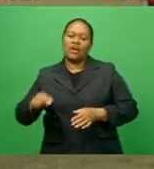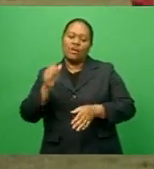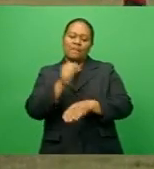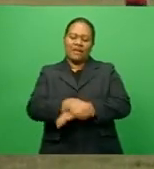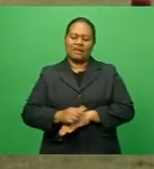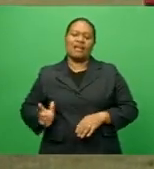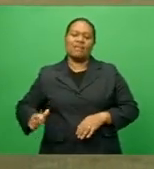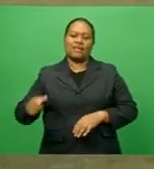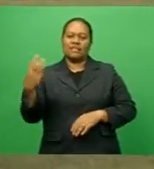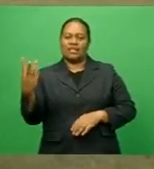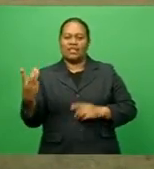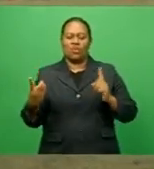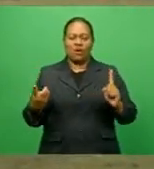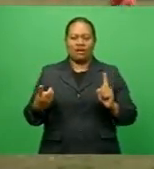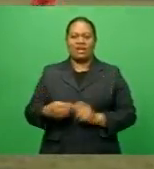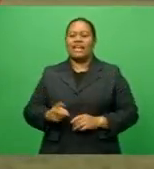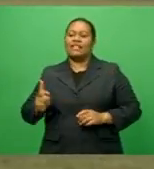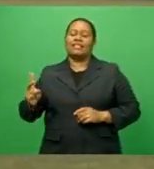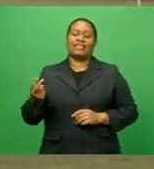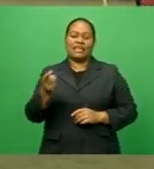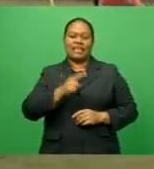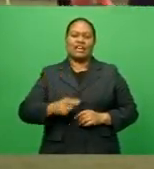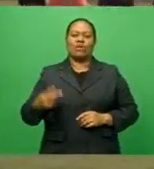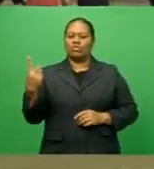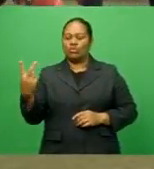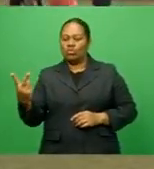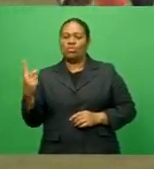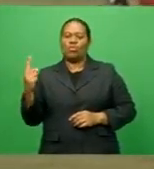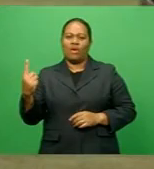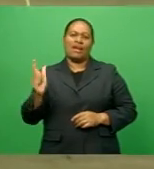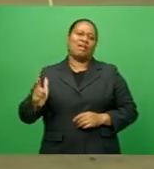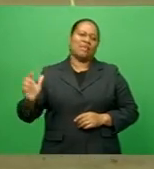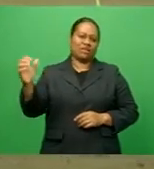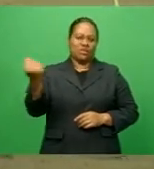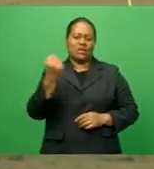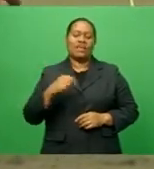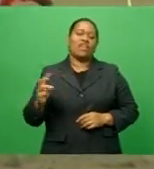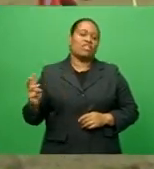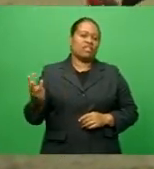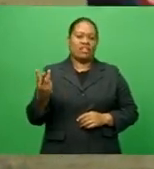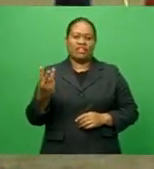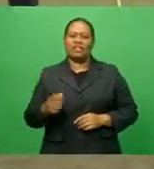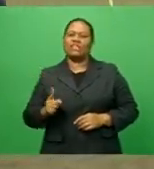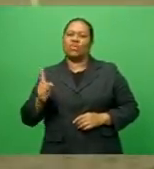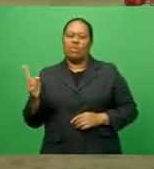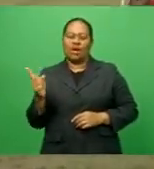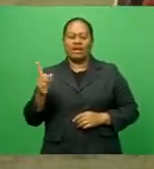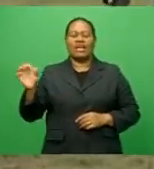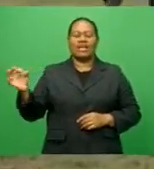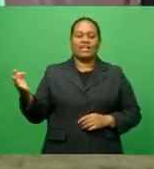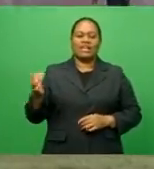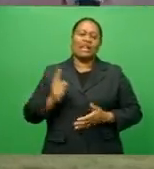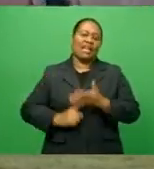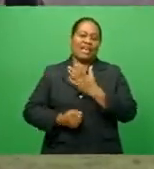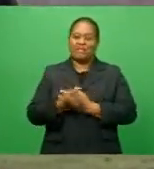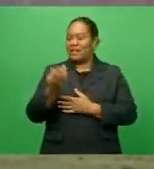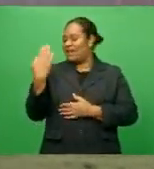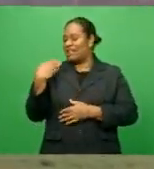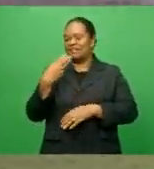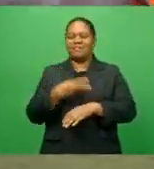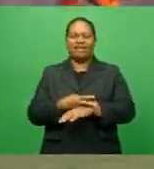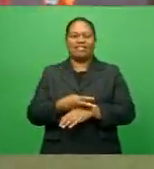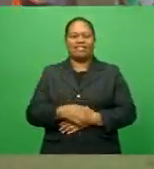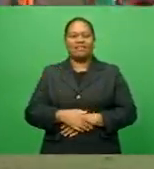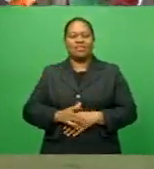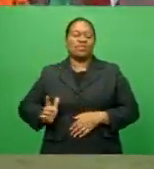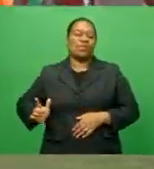3-1. Lambasa won in the second round 2-1, and also the third clash 1-0 at the court's IDC last month. The